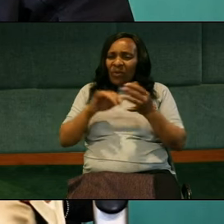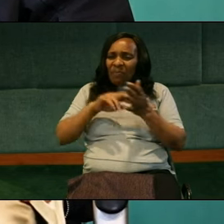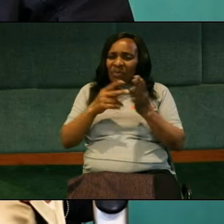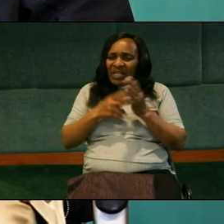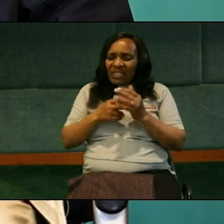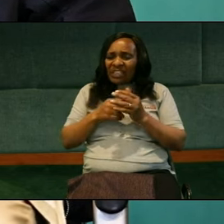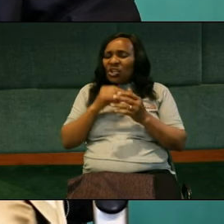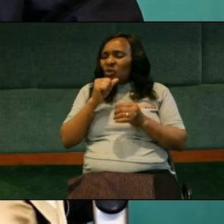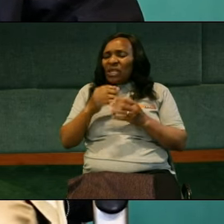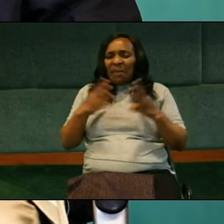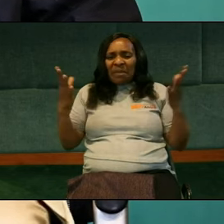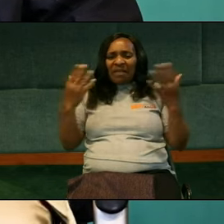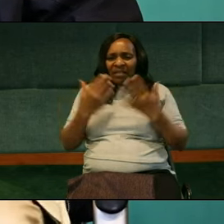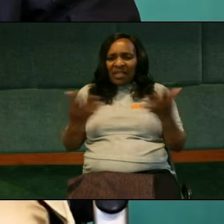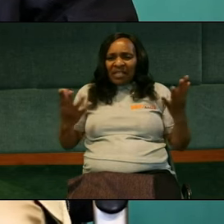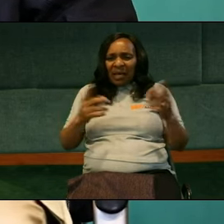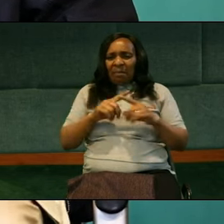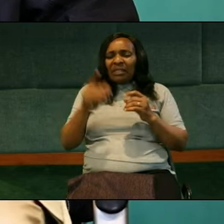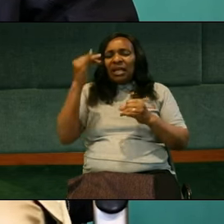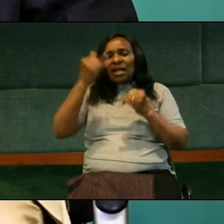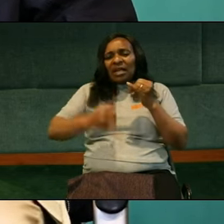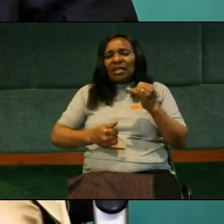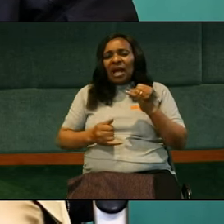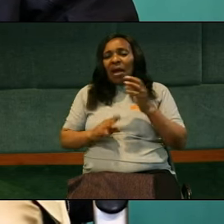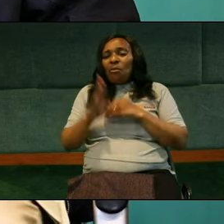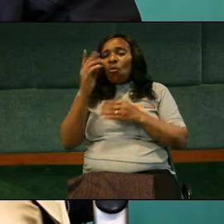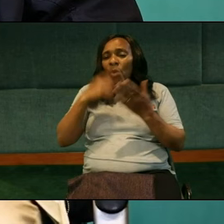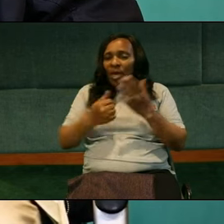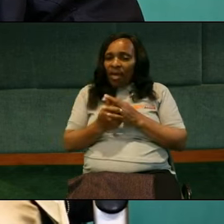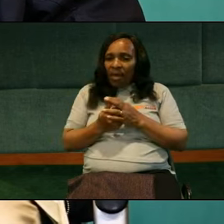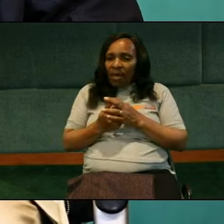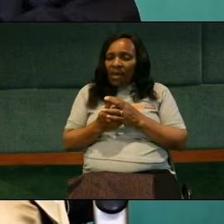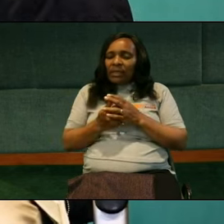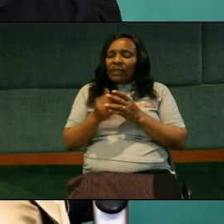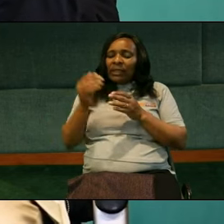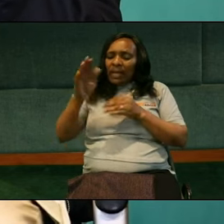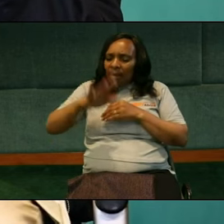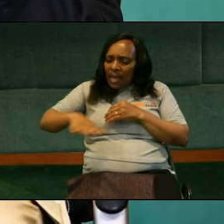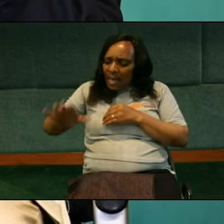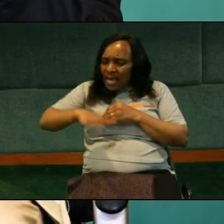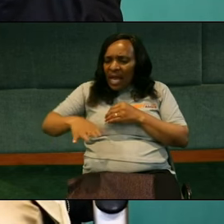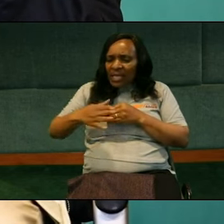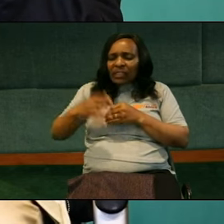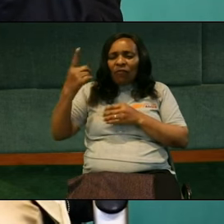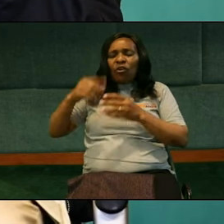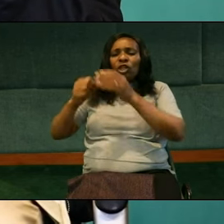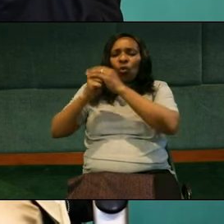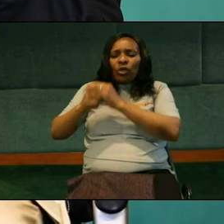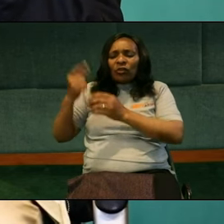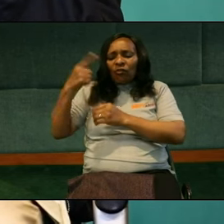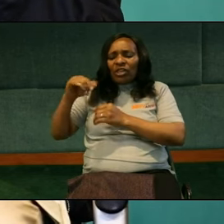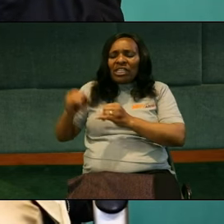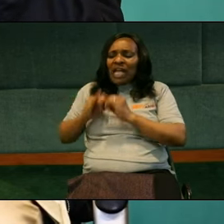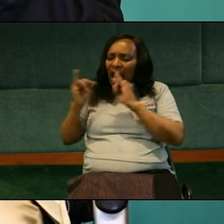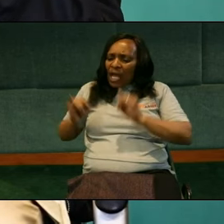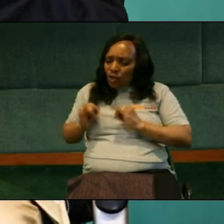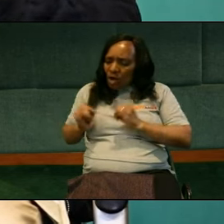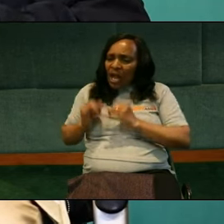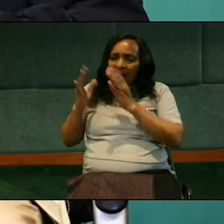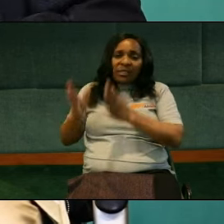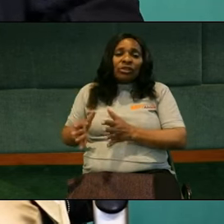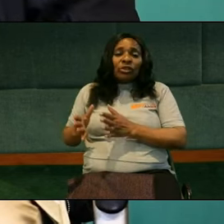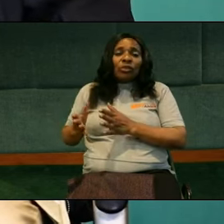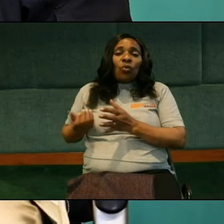thing, but he eventually ended up setting up places for worship for these foreign wives. As